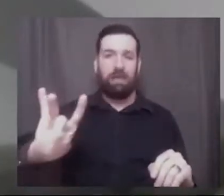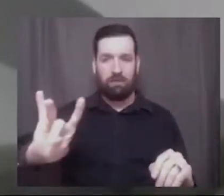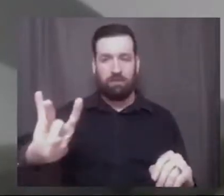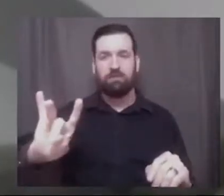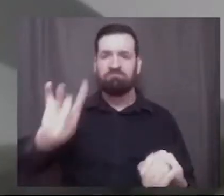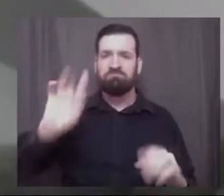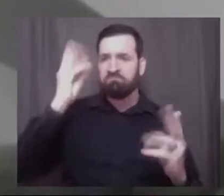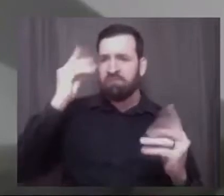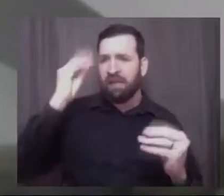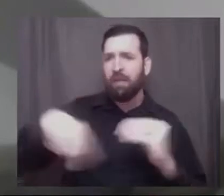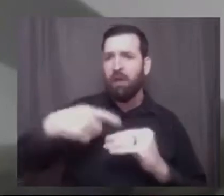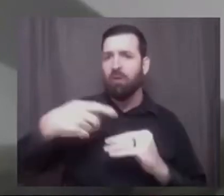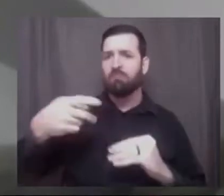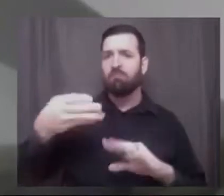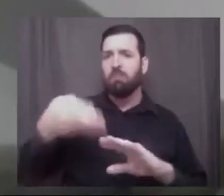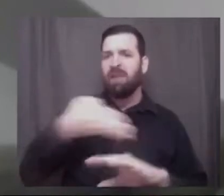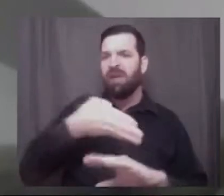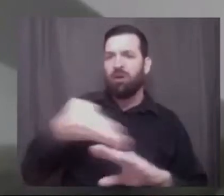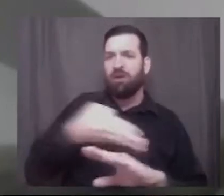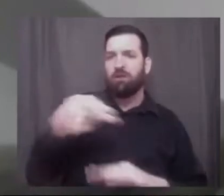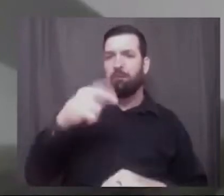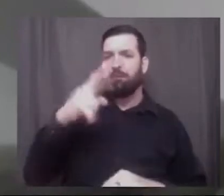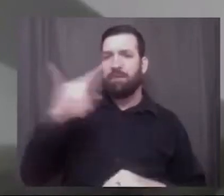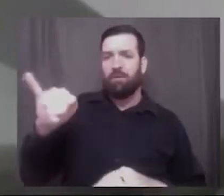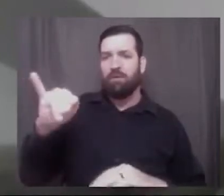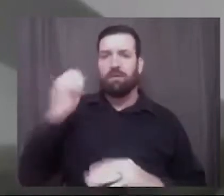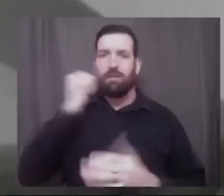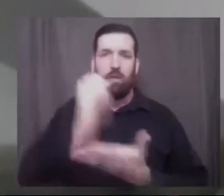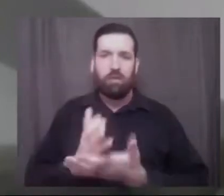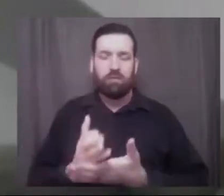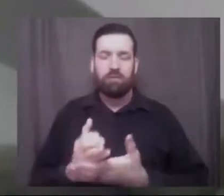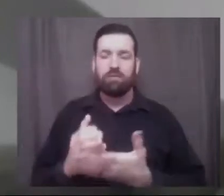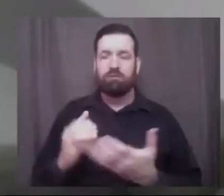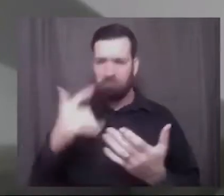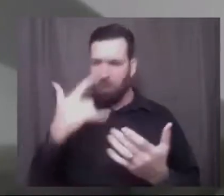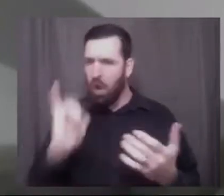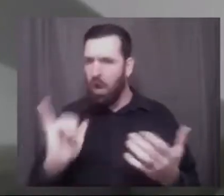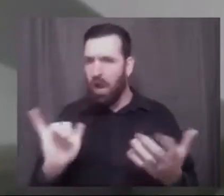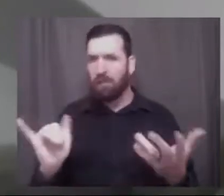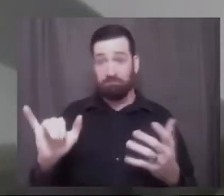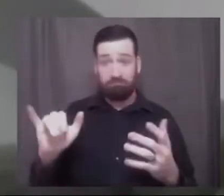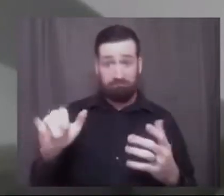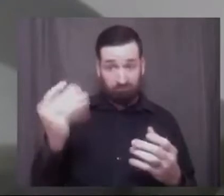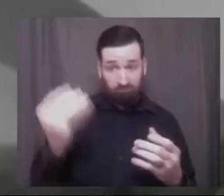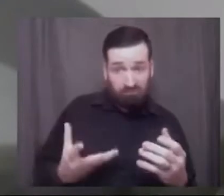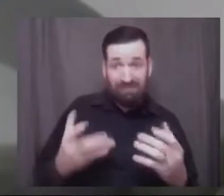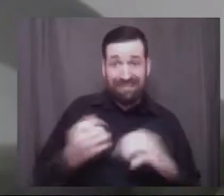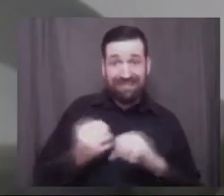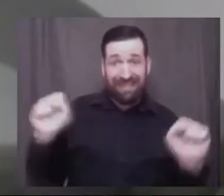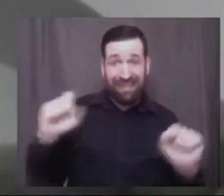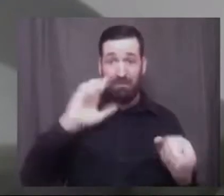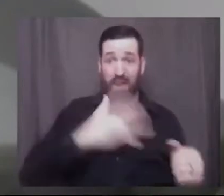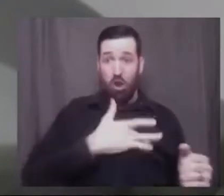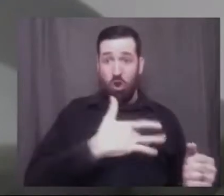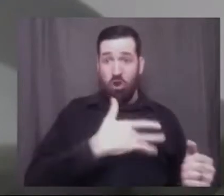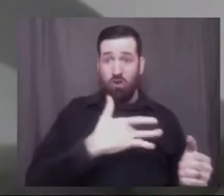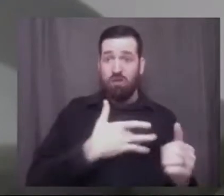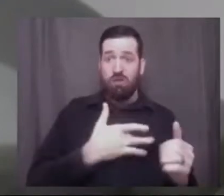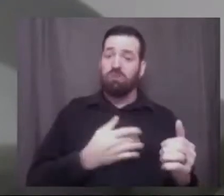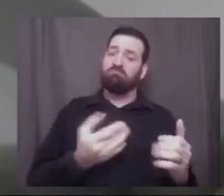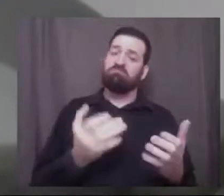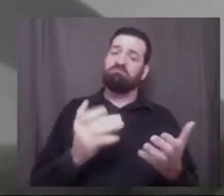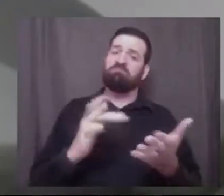perimenopause and what that is going to look like. And just to hear that it's safe for my heart to be on some sort of